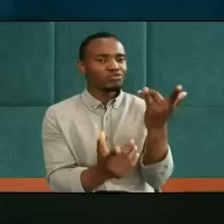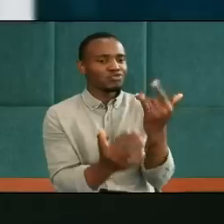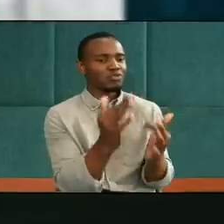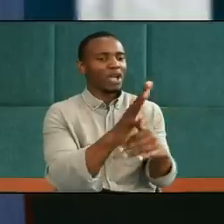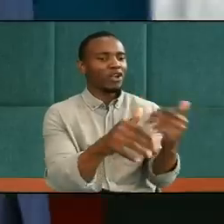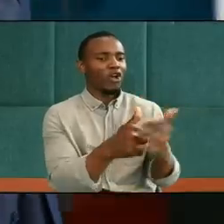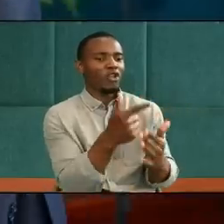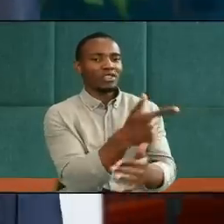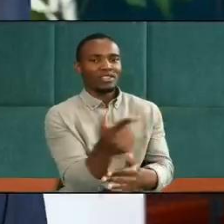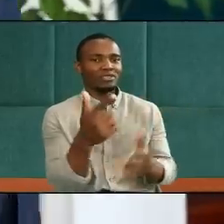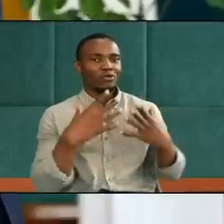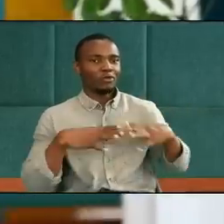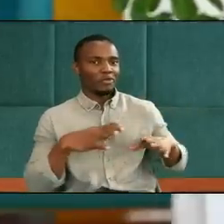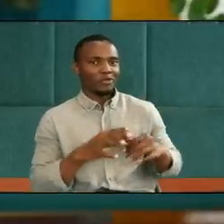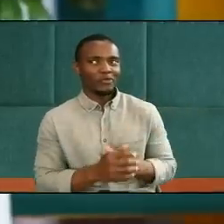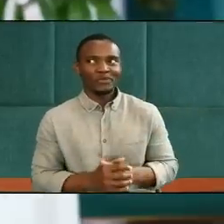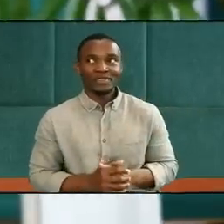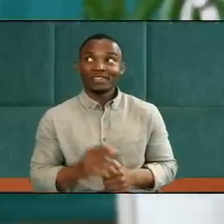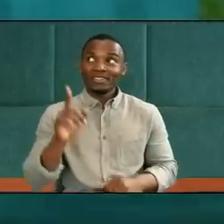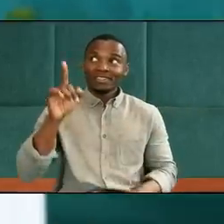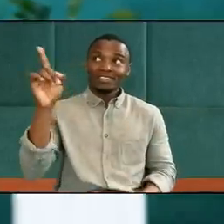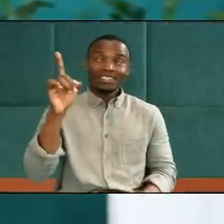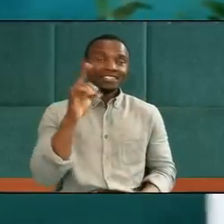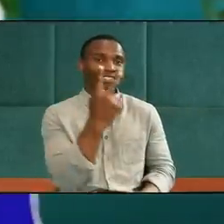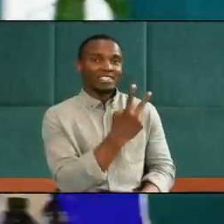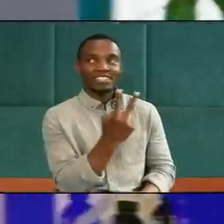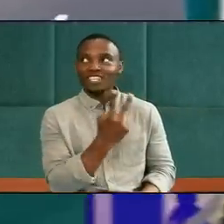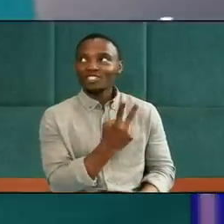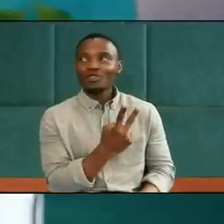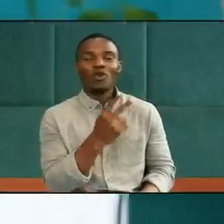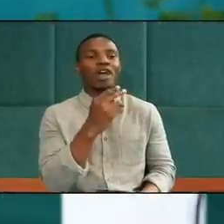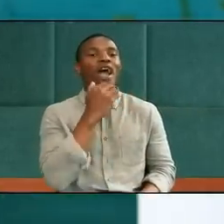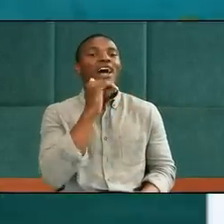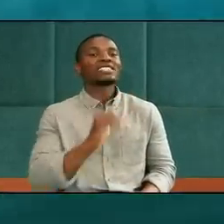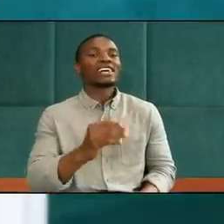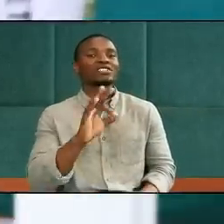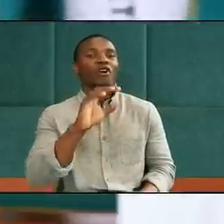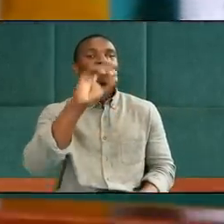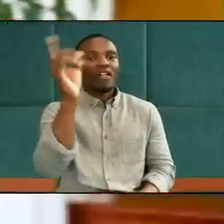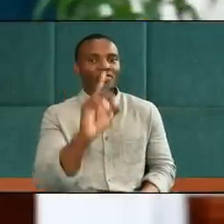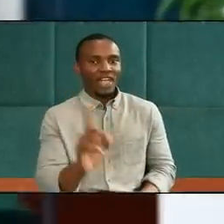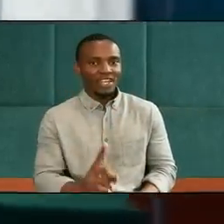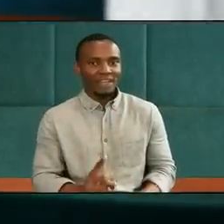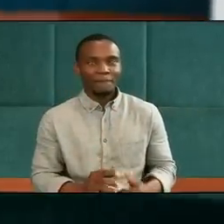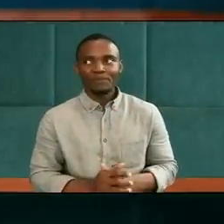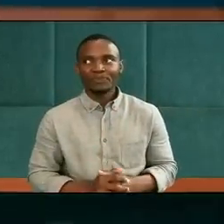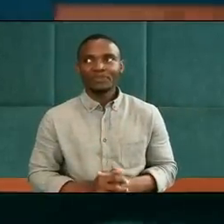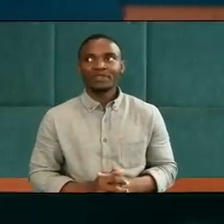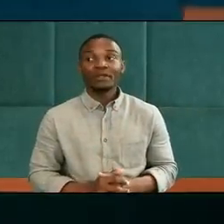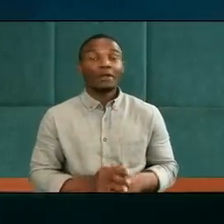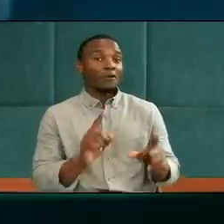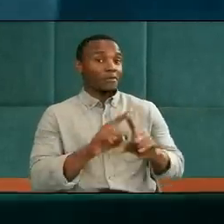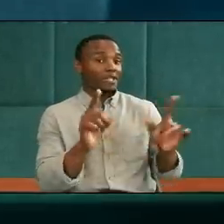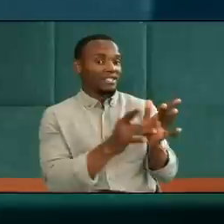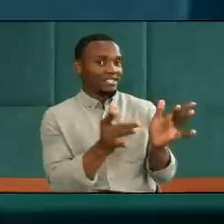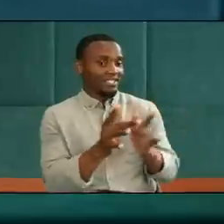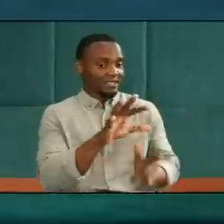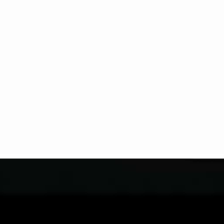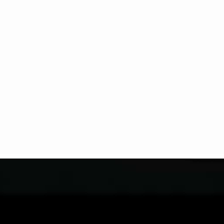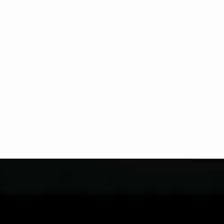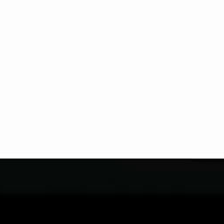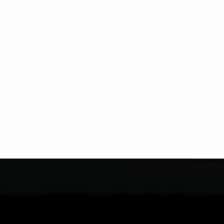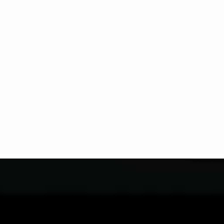are sons of thunder. These are not guys to mess around with, but it is them Jesus chose. Here's another